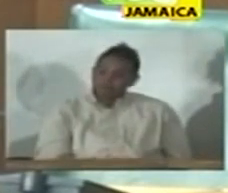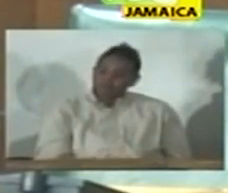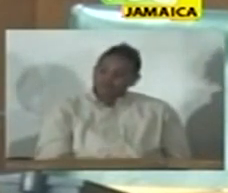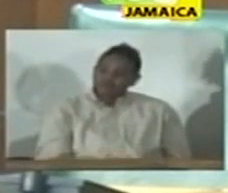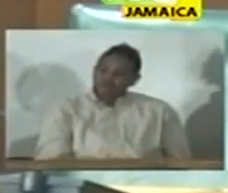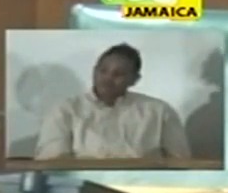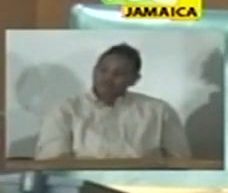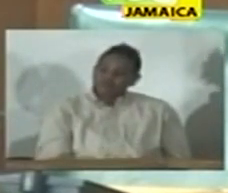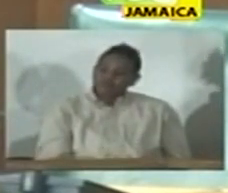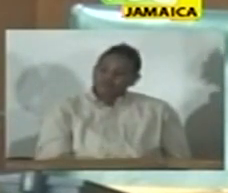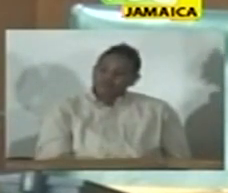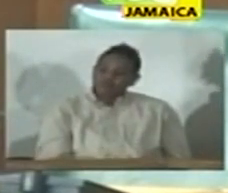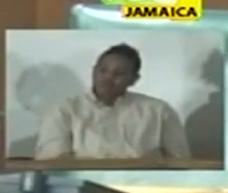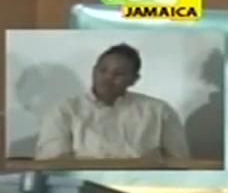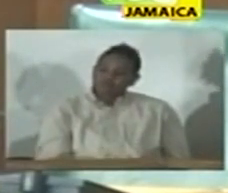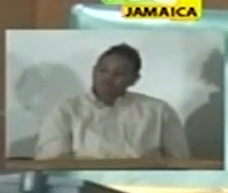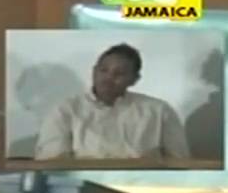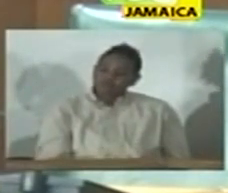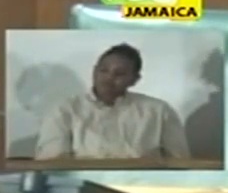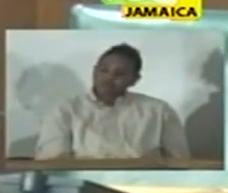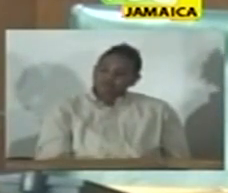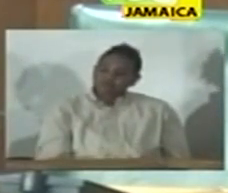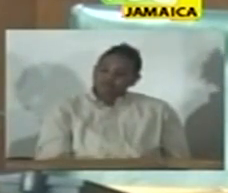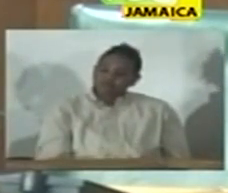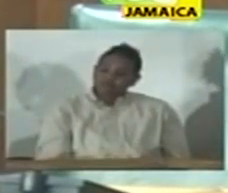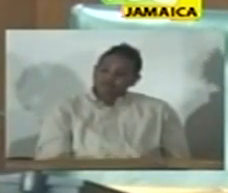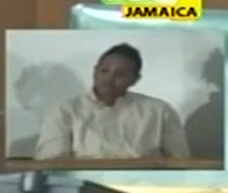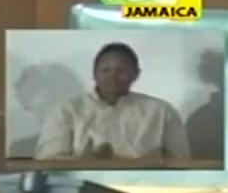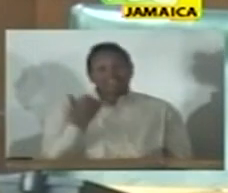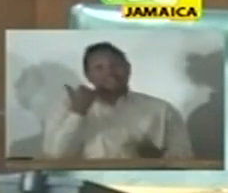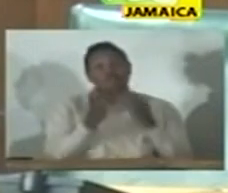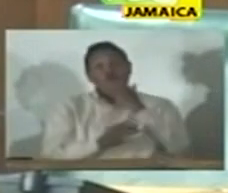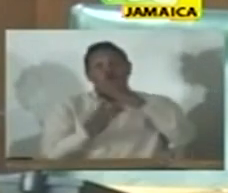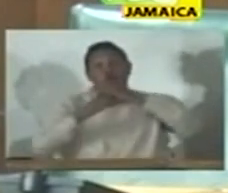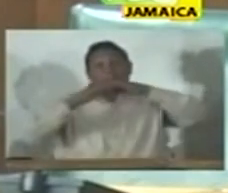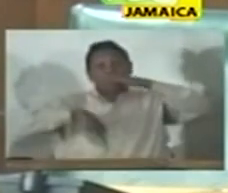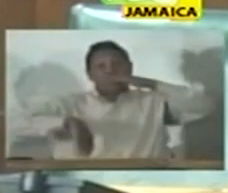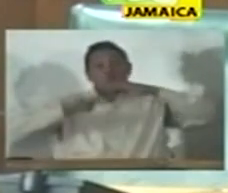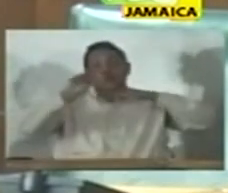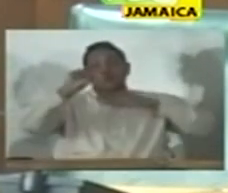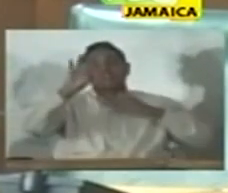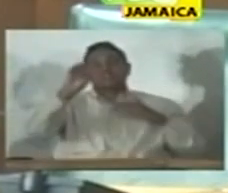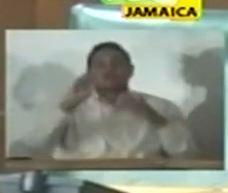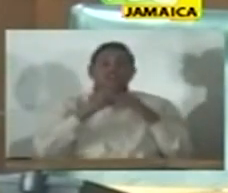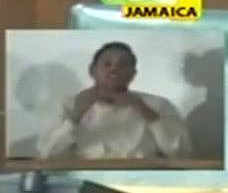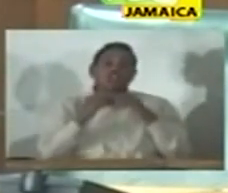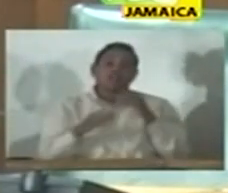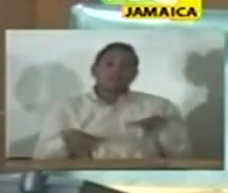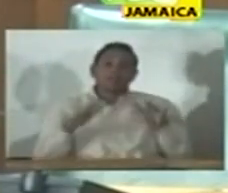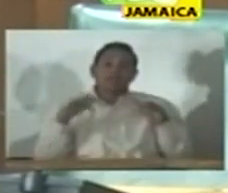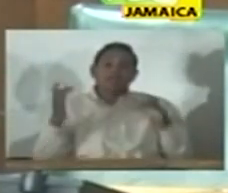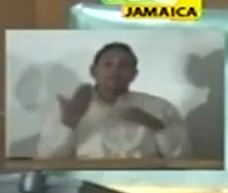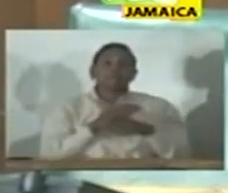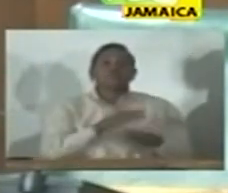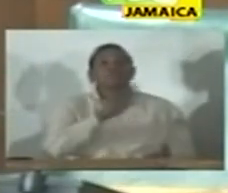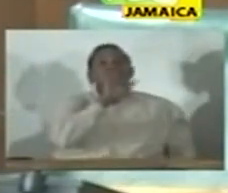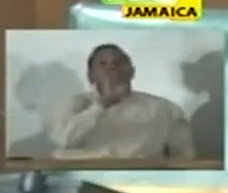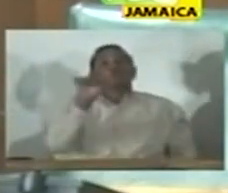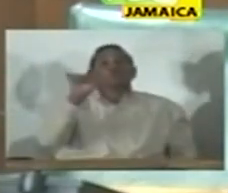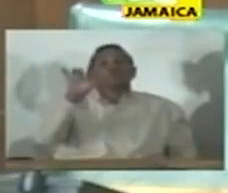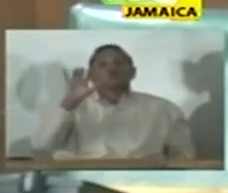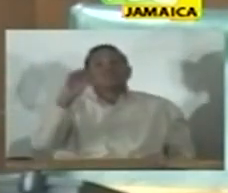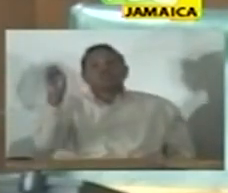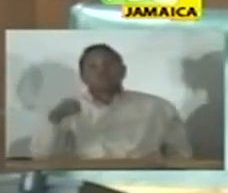In the event, Mr. President, that the oil fell below US $40 per barrel, between 5 and 25% of